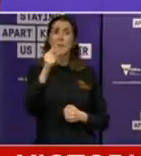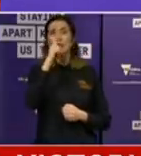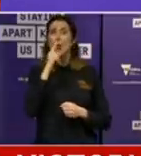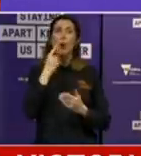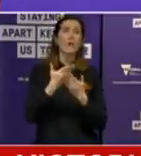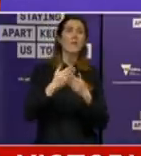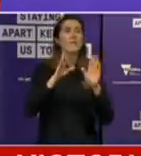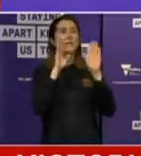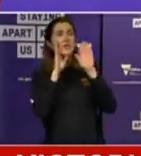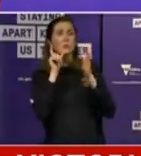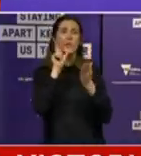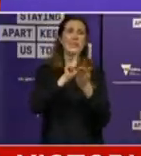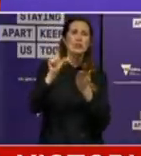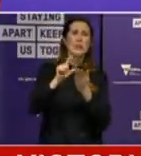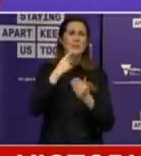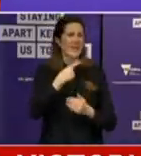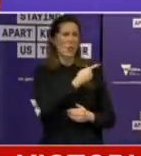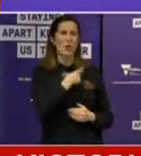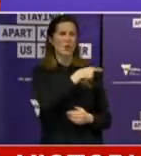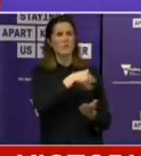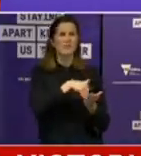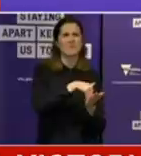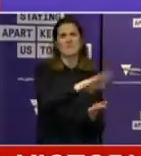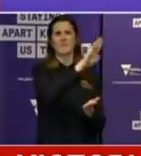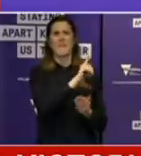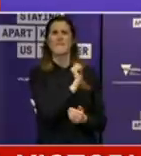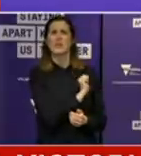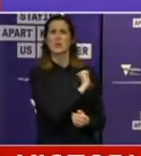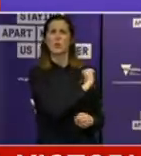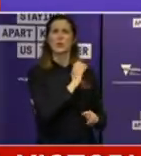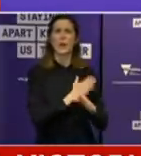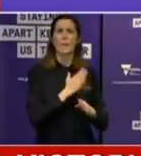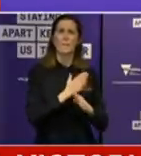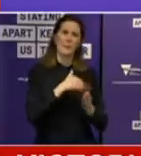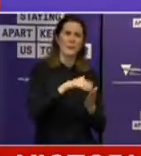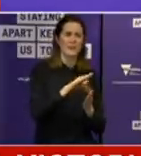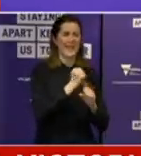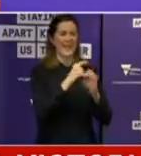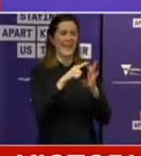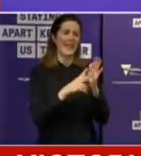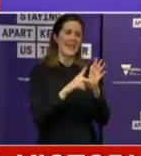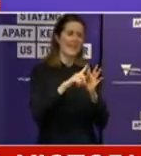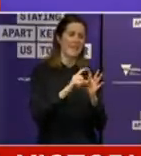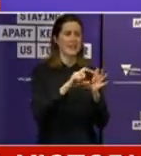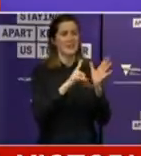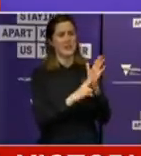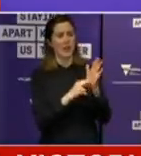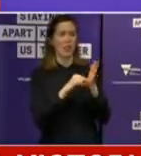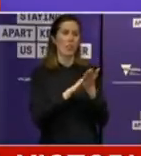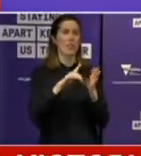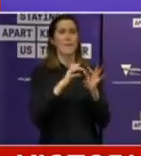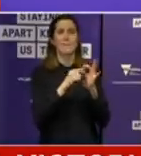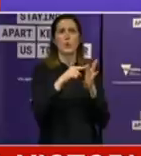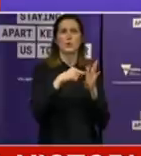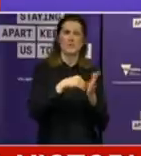including photos of boots out in front of, I think it's your old farm where your father's funeral was. Is that stepping over the